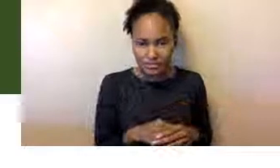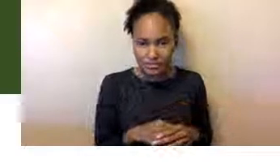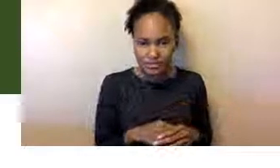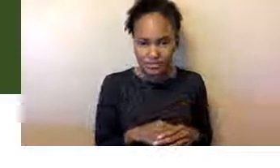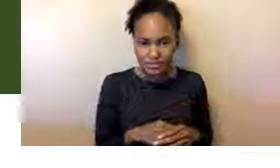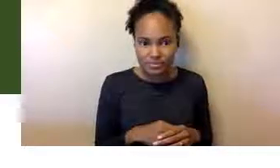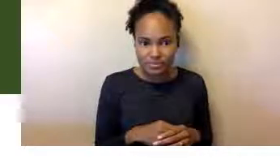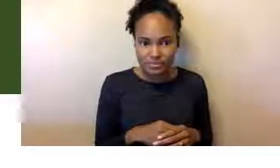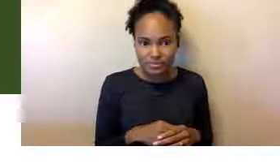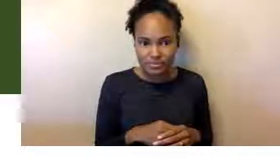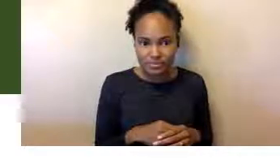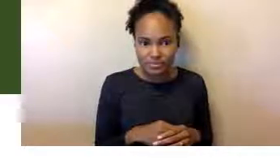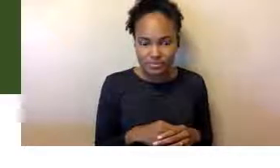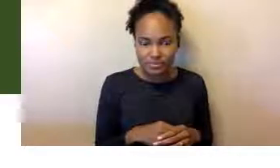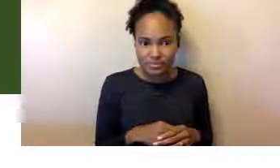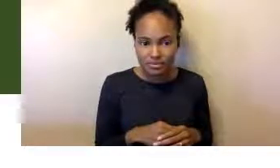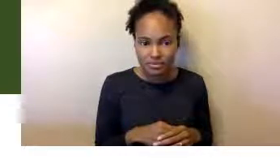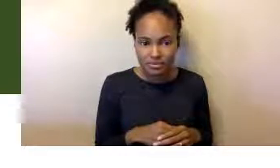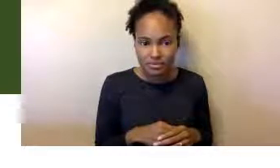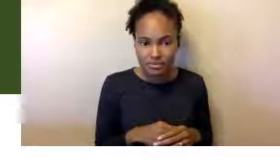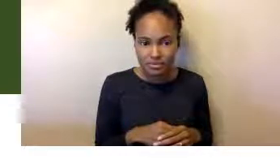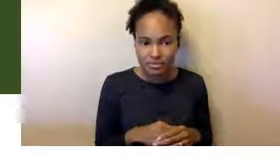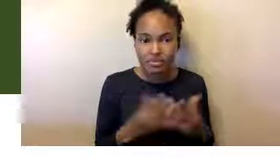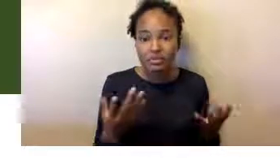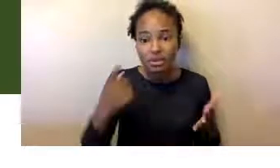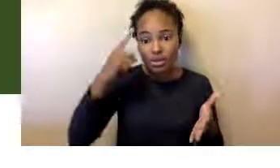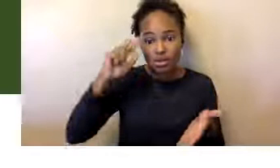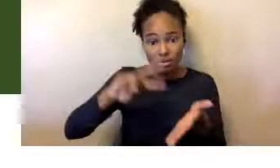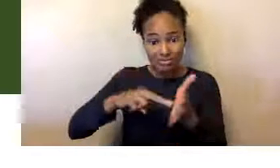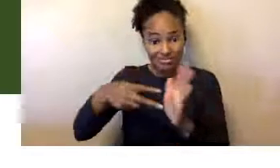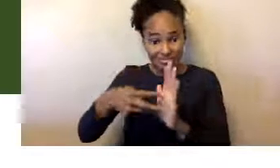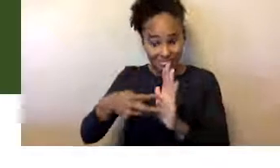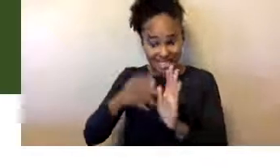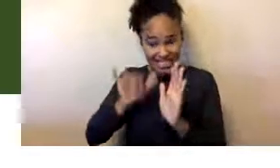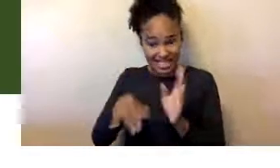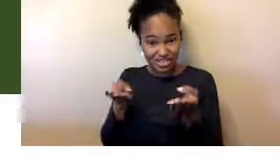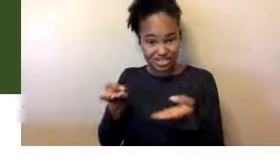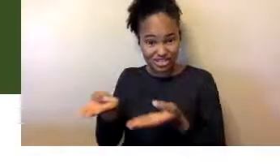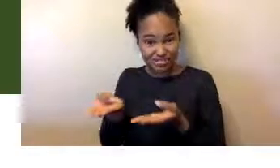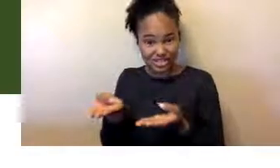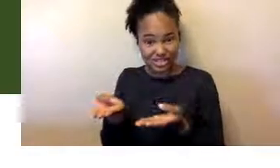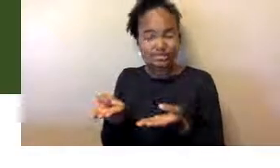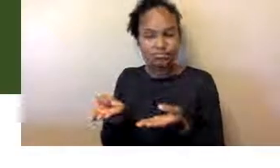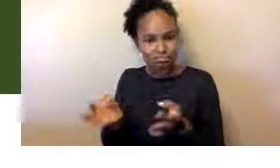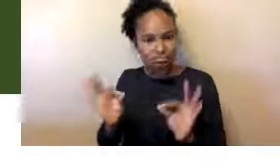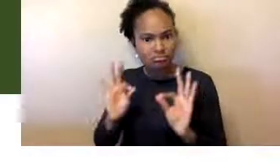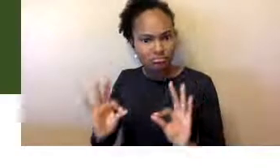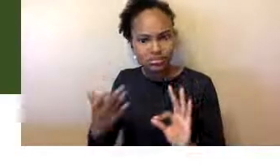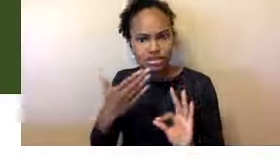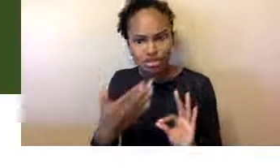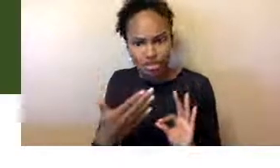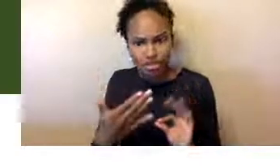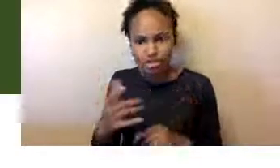So, the intention of the service is very good. It's a